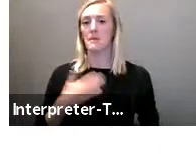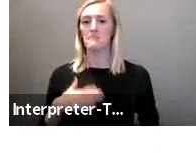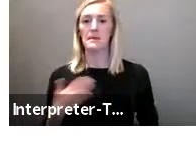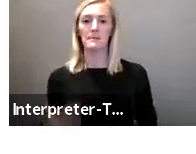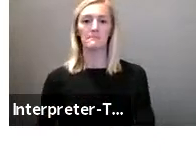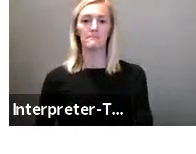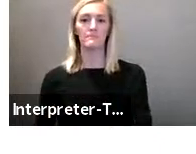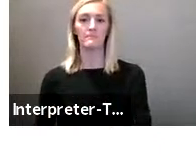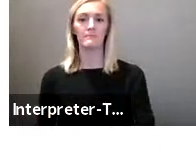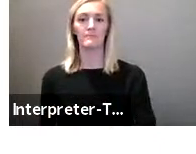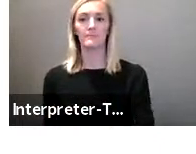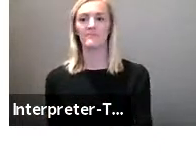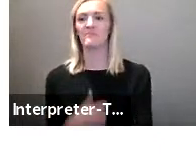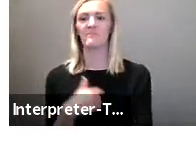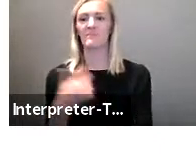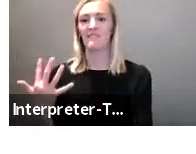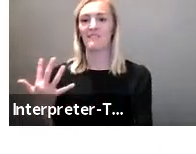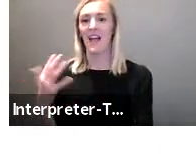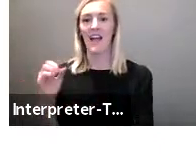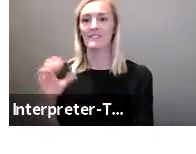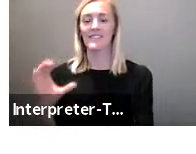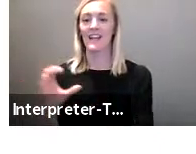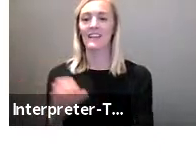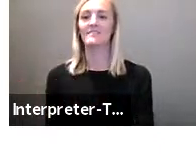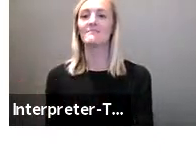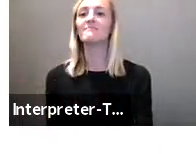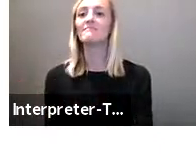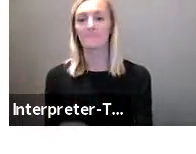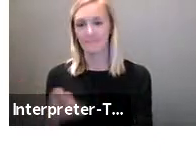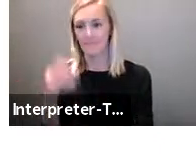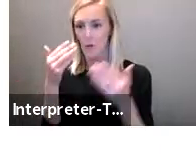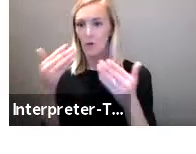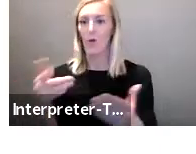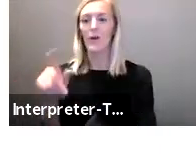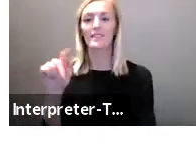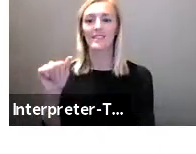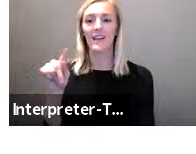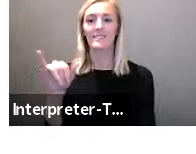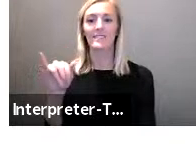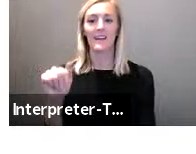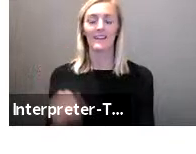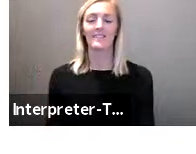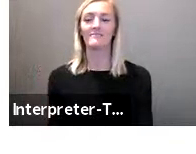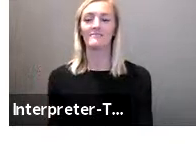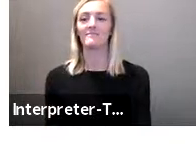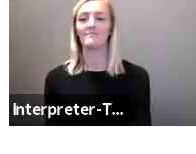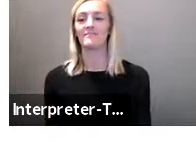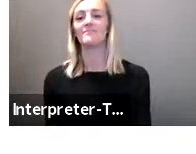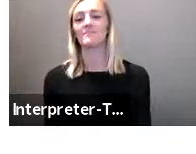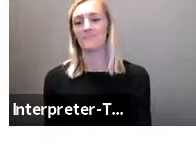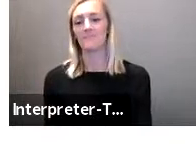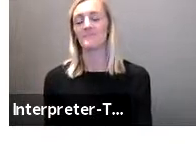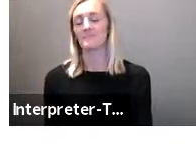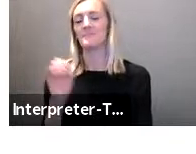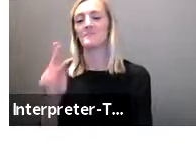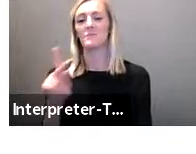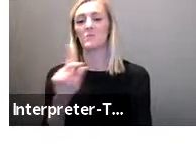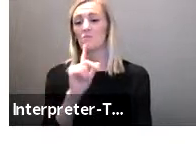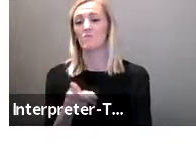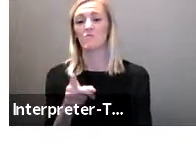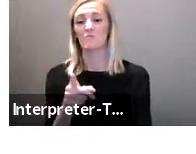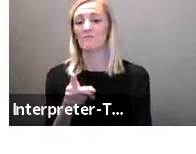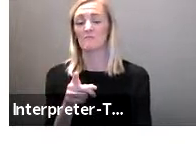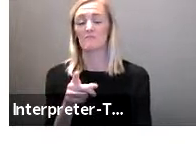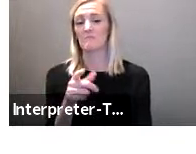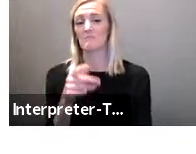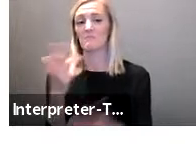So I'll give like 5 seconds and then I'll jump. It's you, Tatiana, go. Okay, I'll jump in. So really, I think